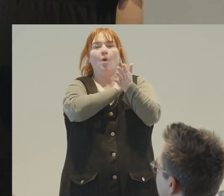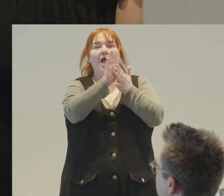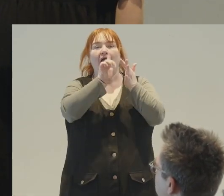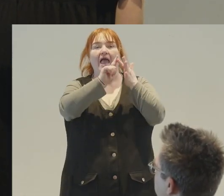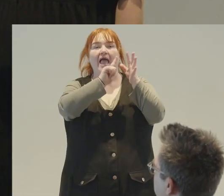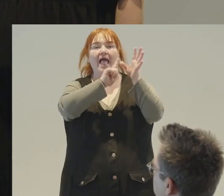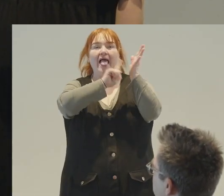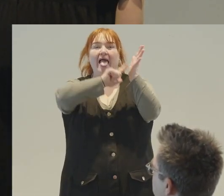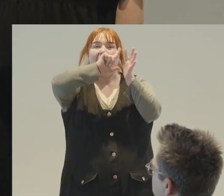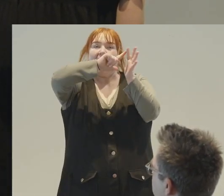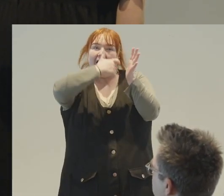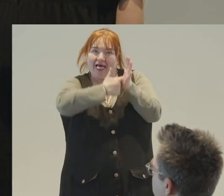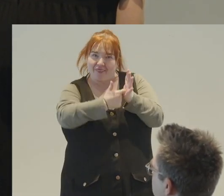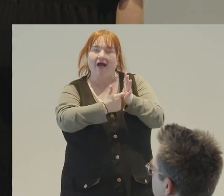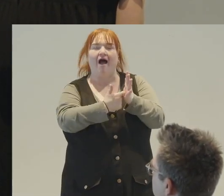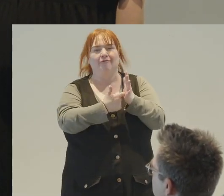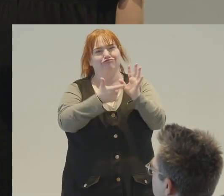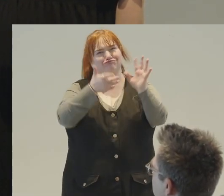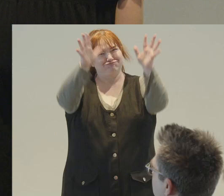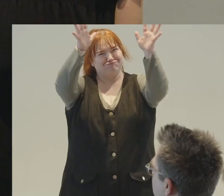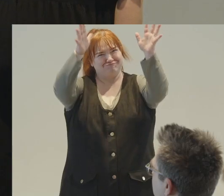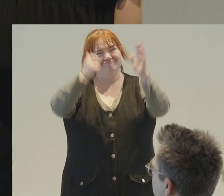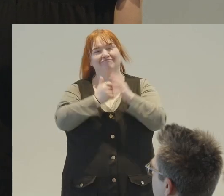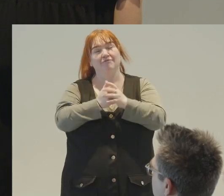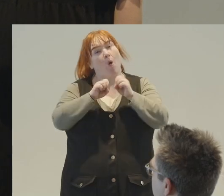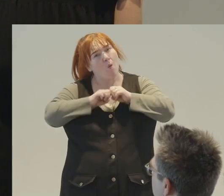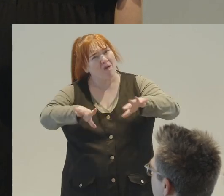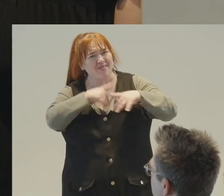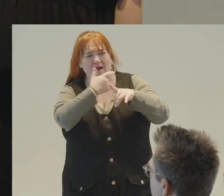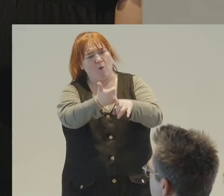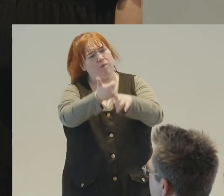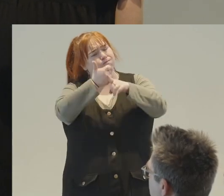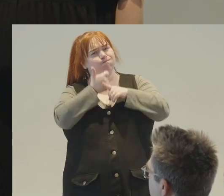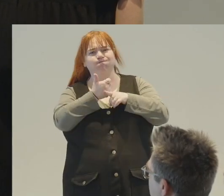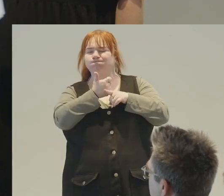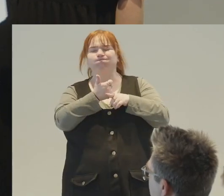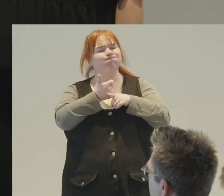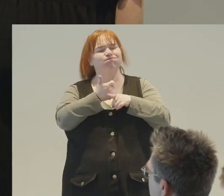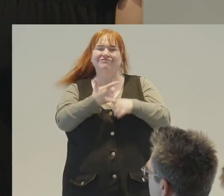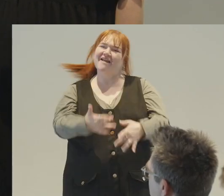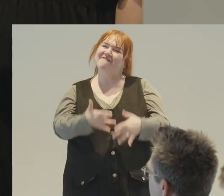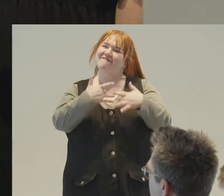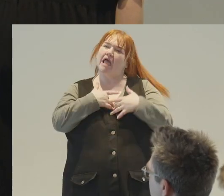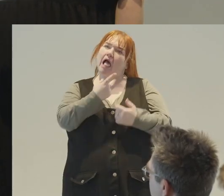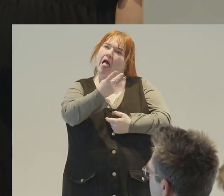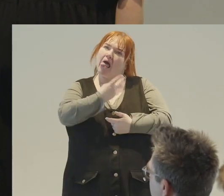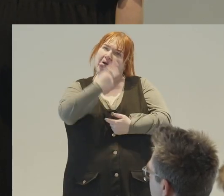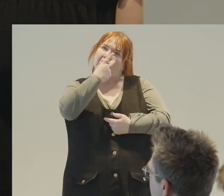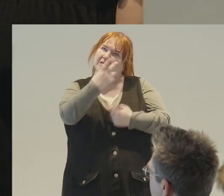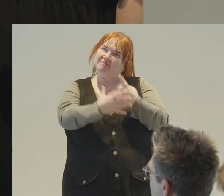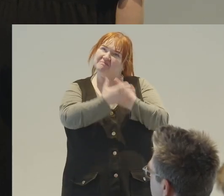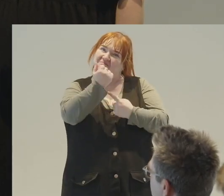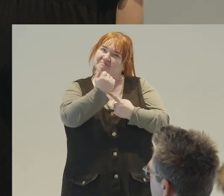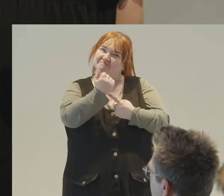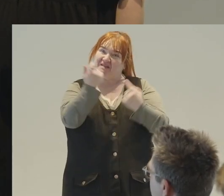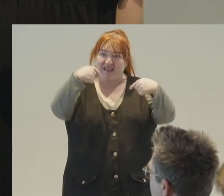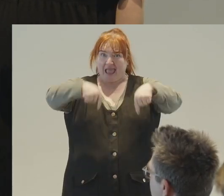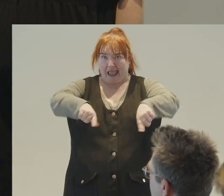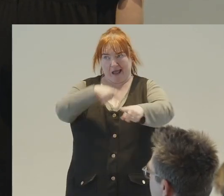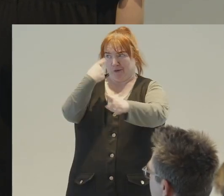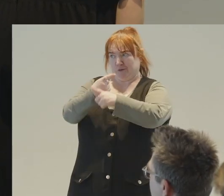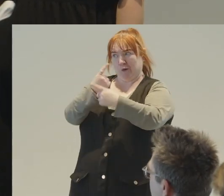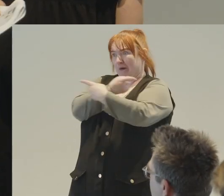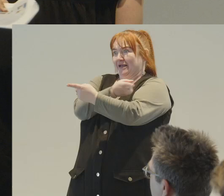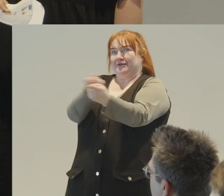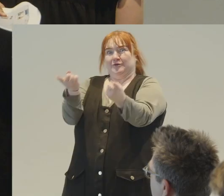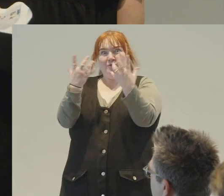But yeah, I just like, without that support, I don't think, we would be on this stage now talking in